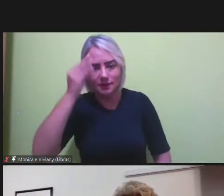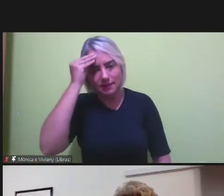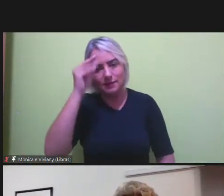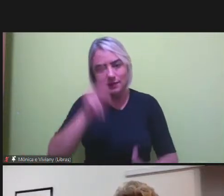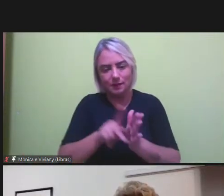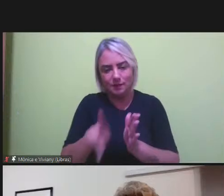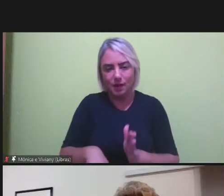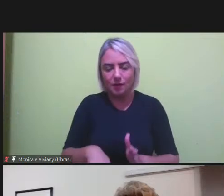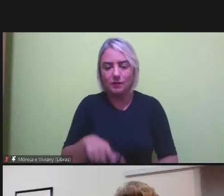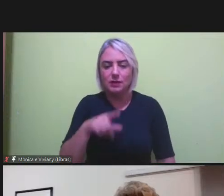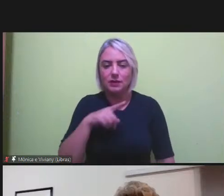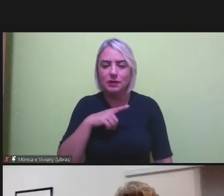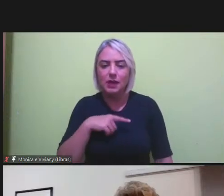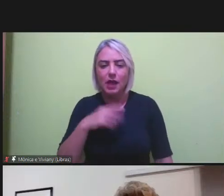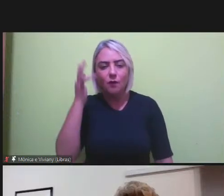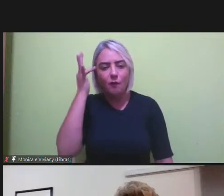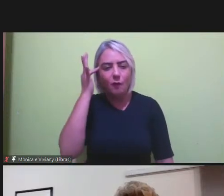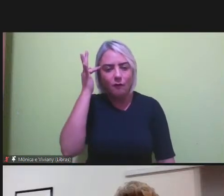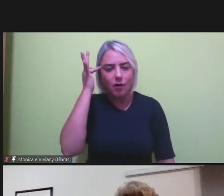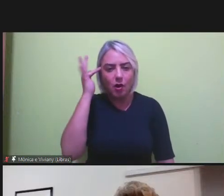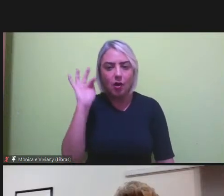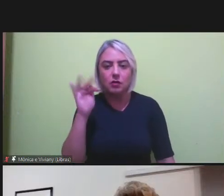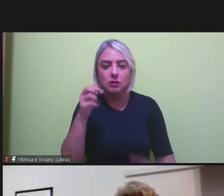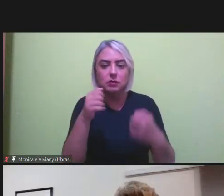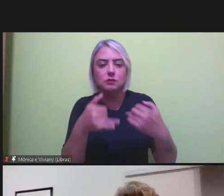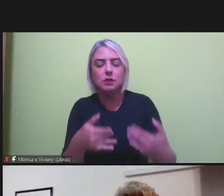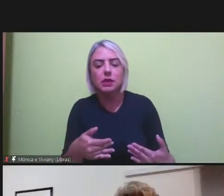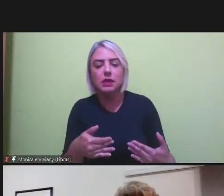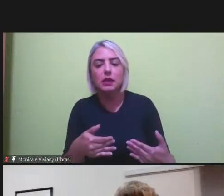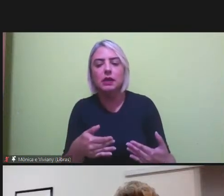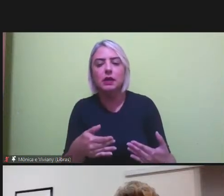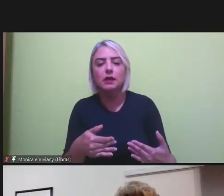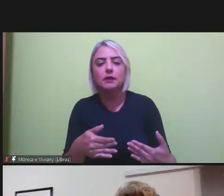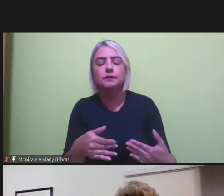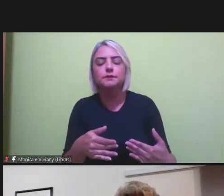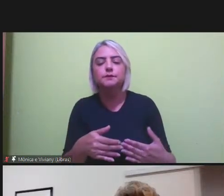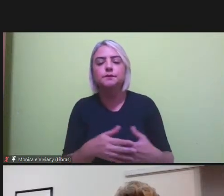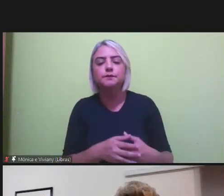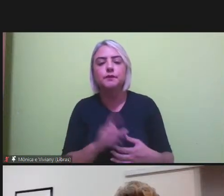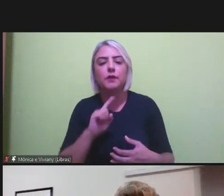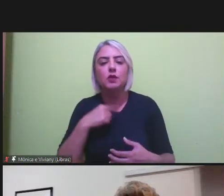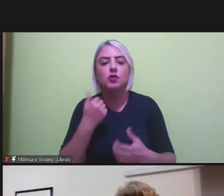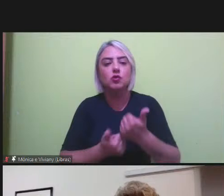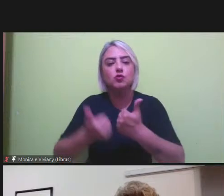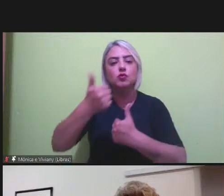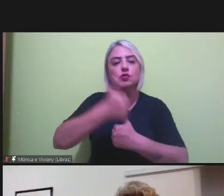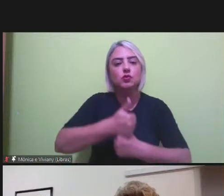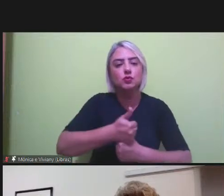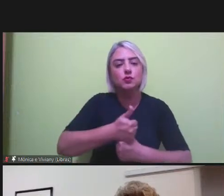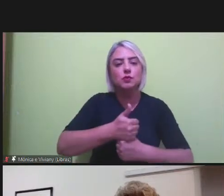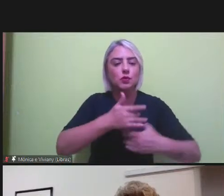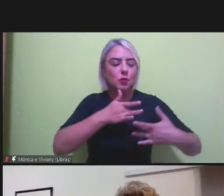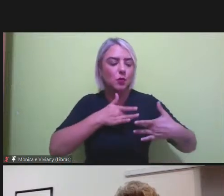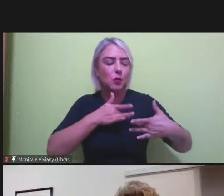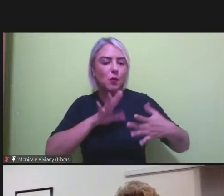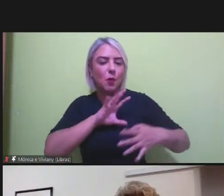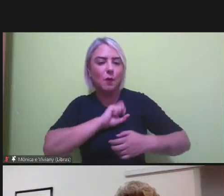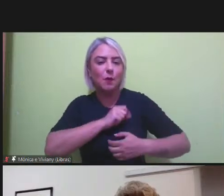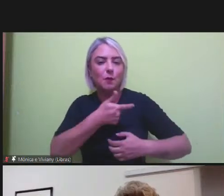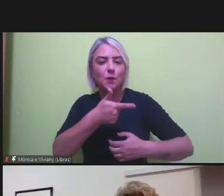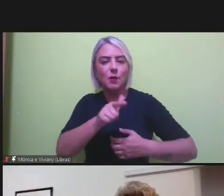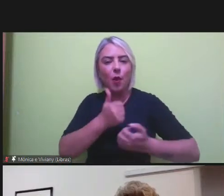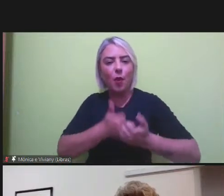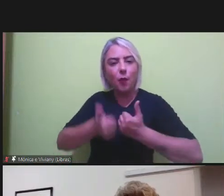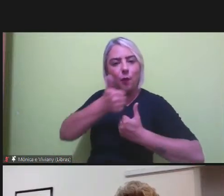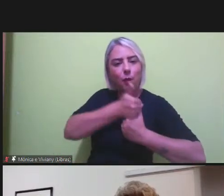knowledge moves for knowledge forward. There is a philosopher that says that Substitui uma paixão we por outra, only replace a né? E